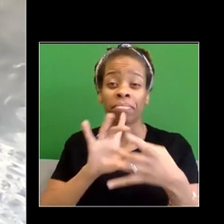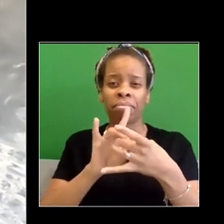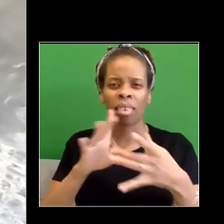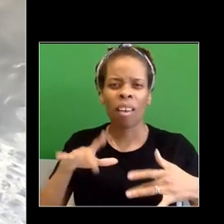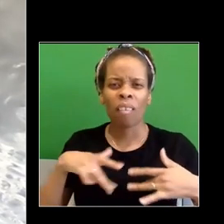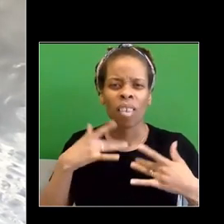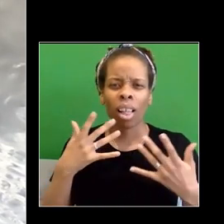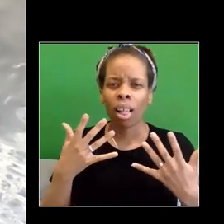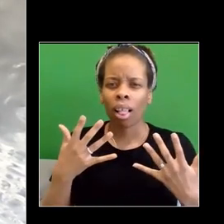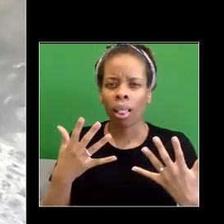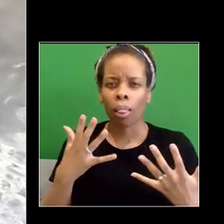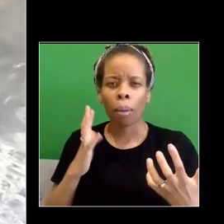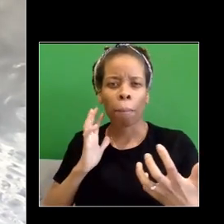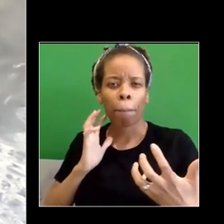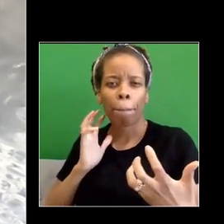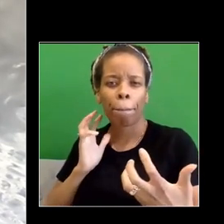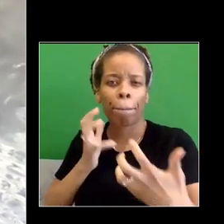makes a lot of sense to me,